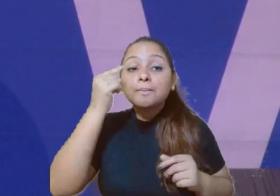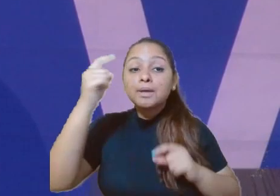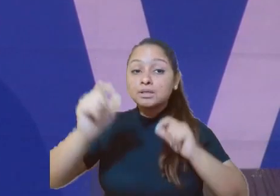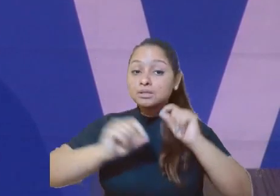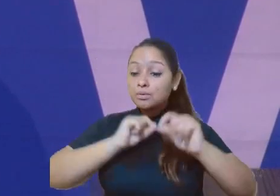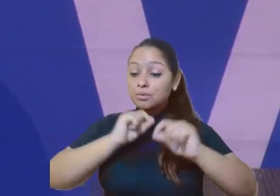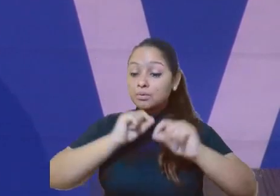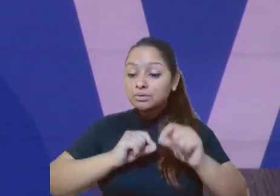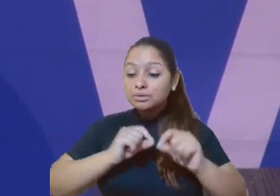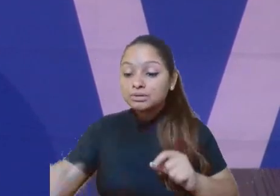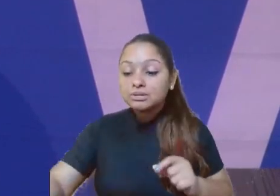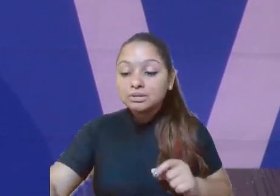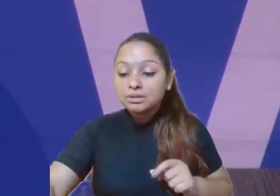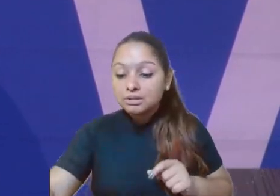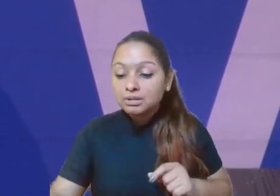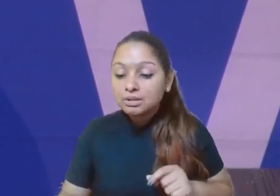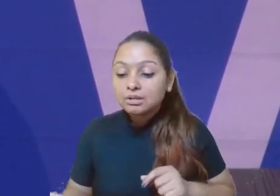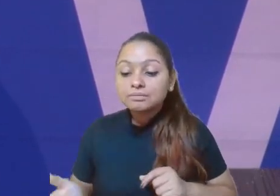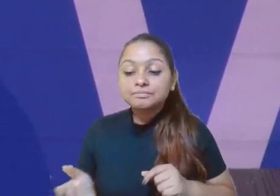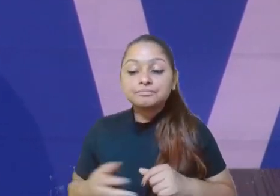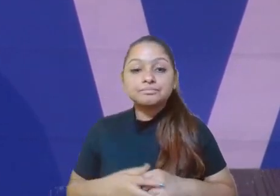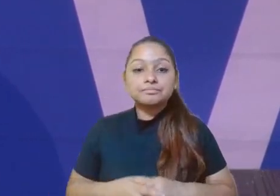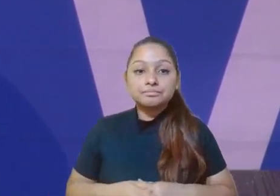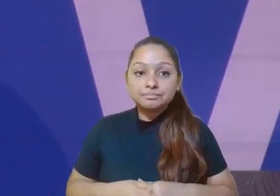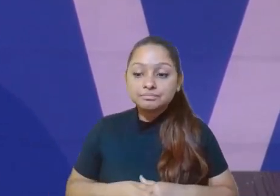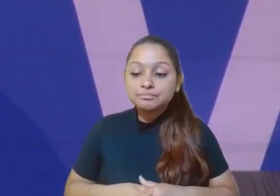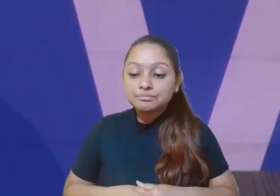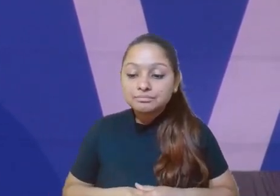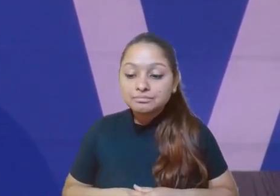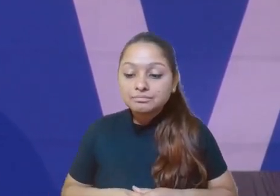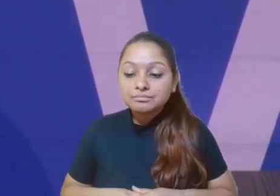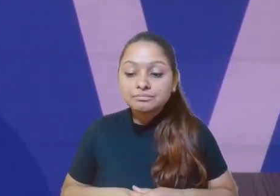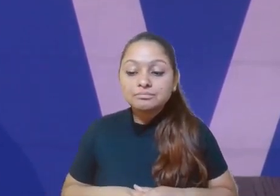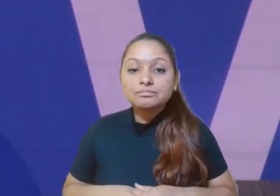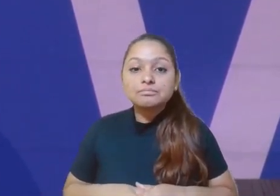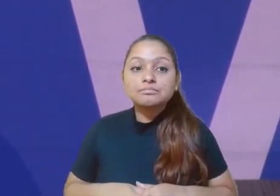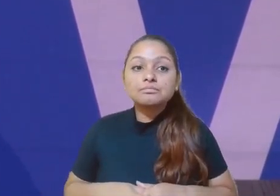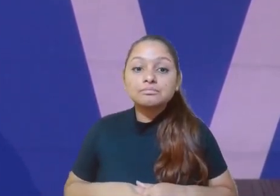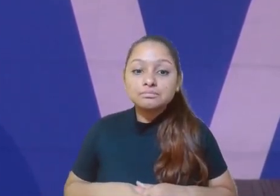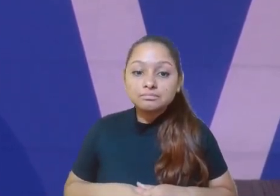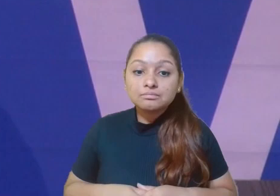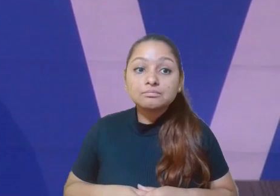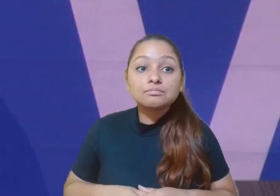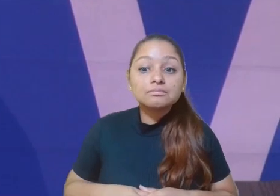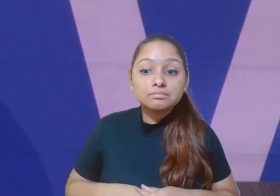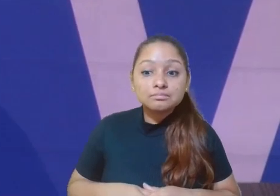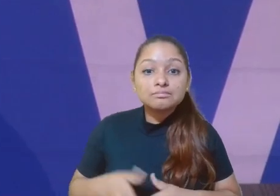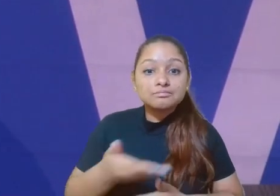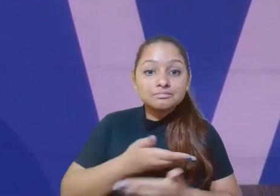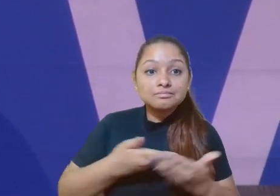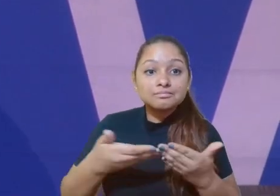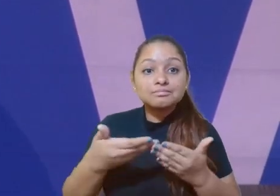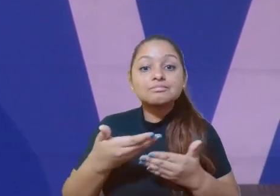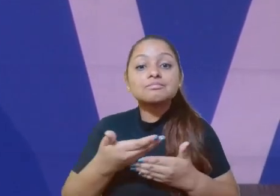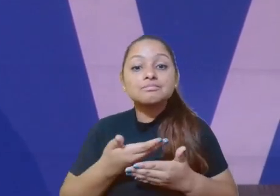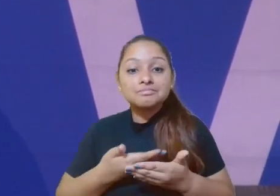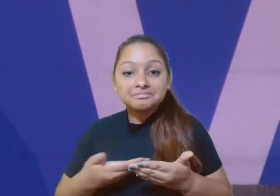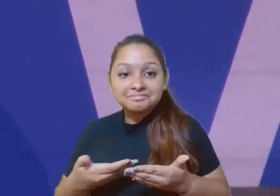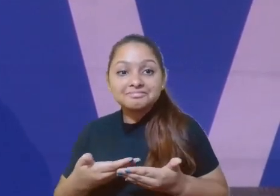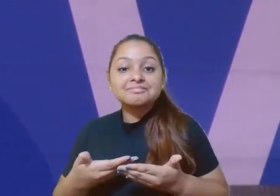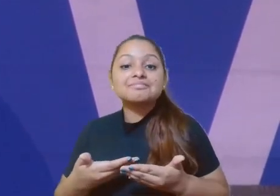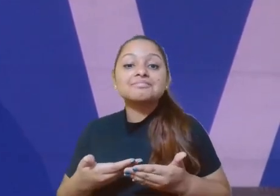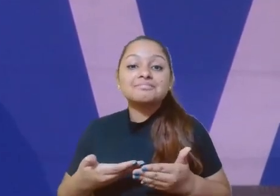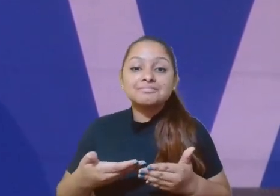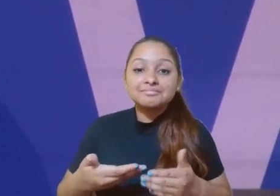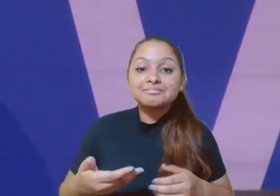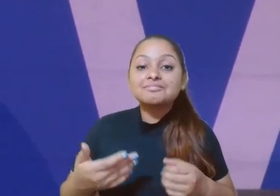projects. And so when we start the alliances and these relationships, I prefer relationship